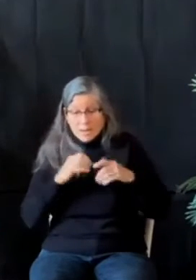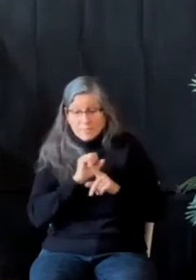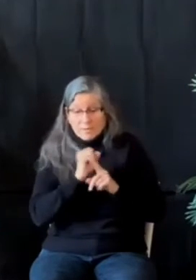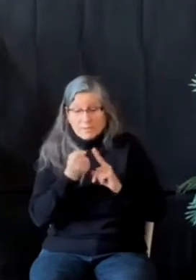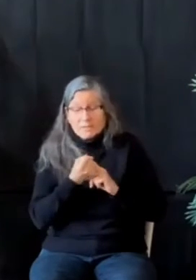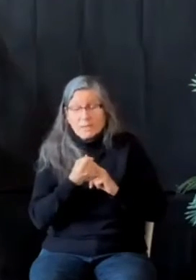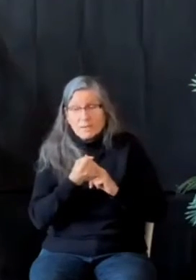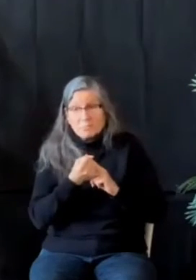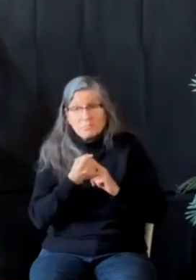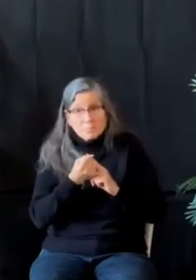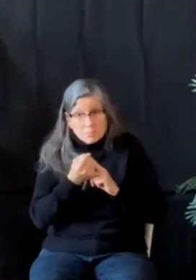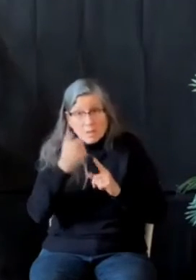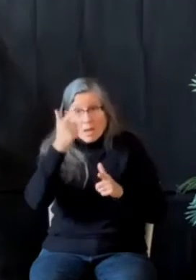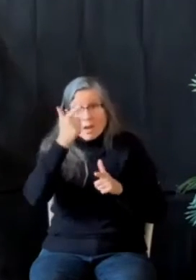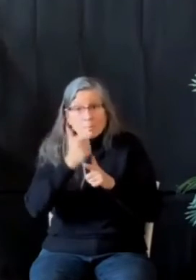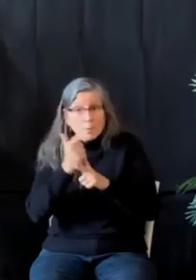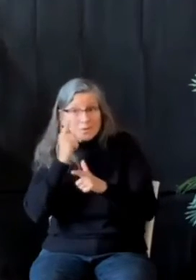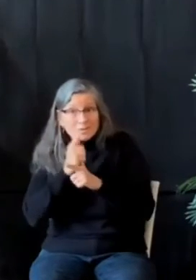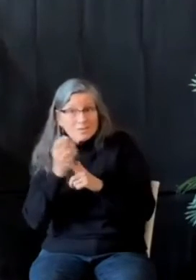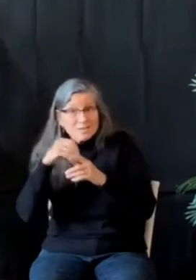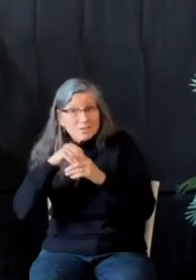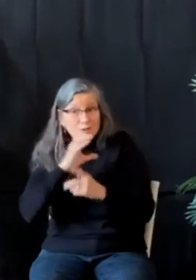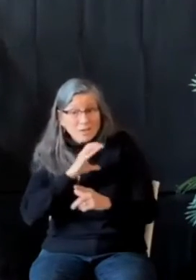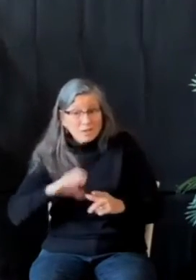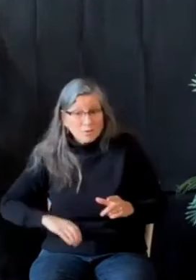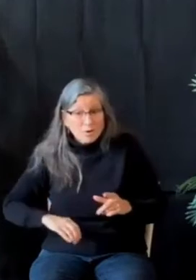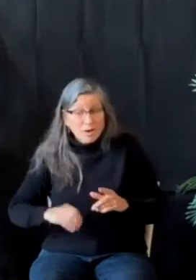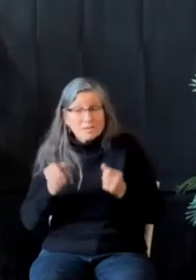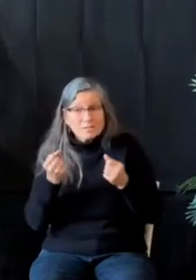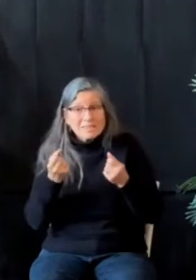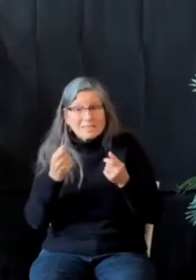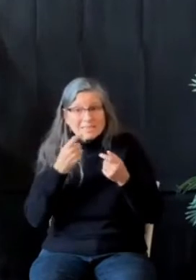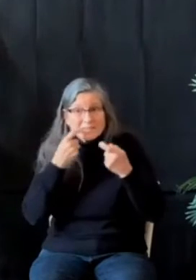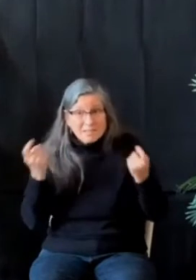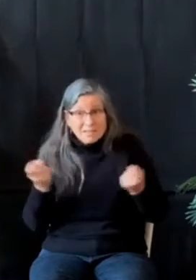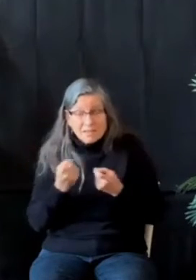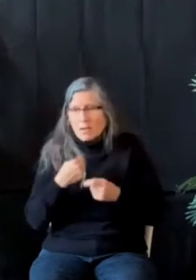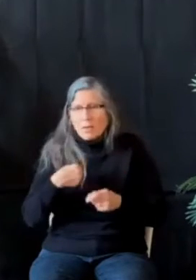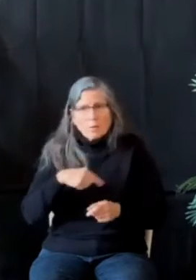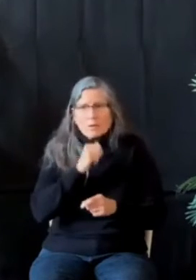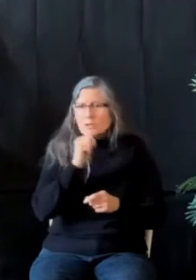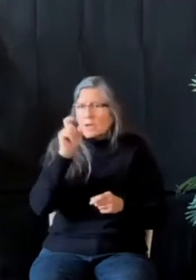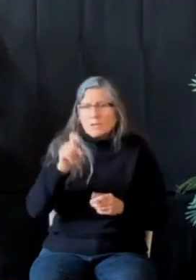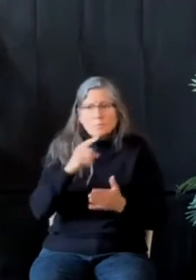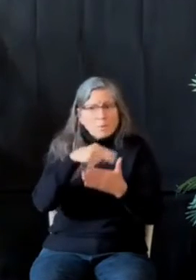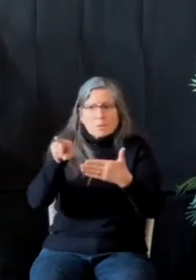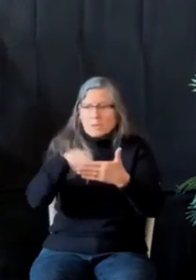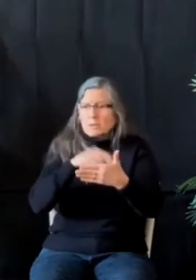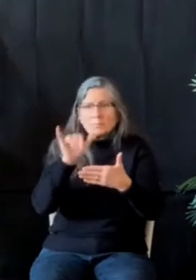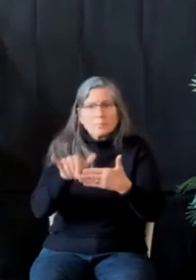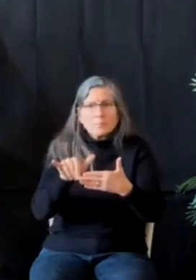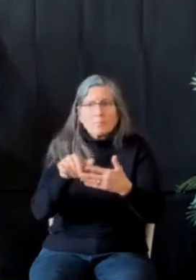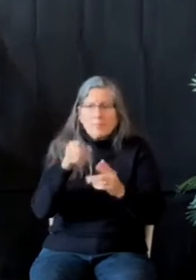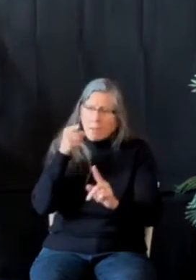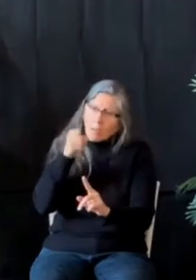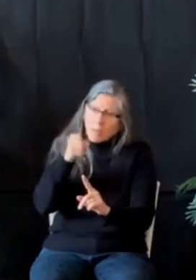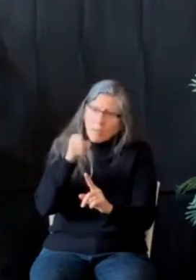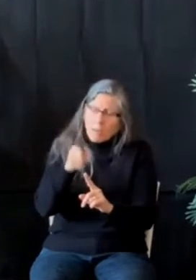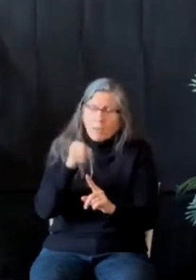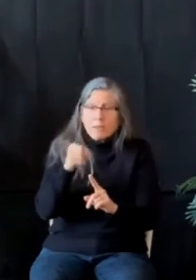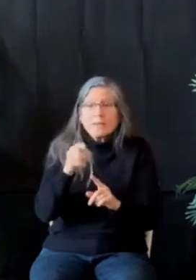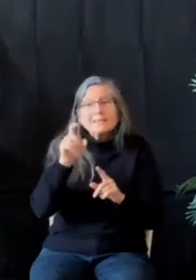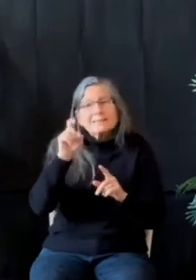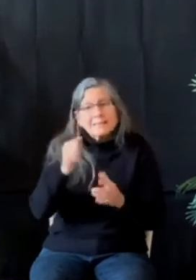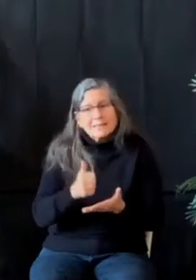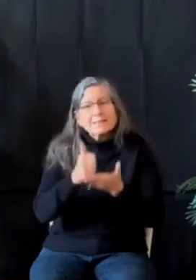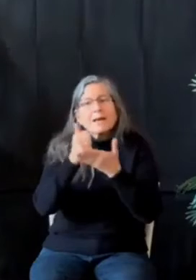where a brother or sister in Christ is caught in sin, we're not supposed to condemn them and point a finger at them. We need to help cover